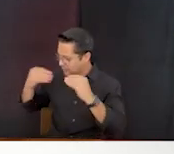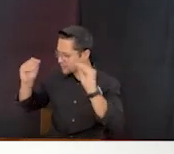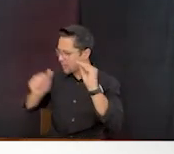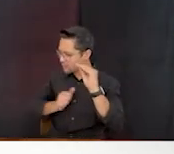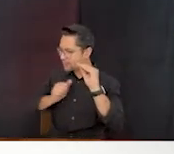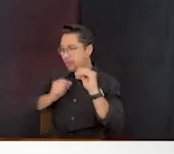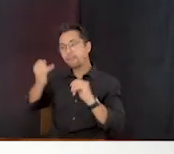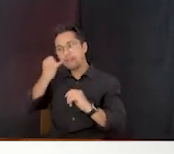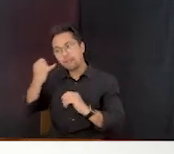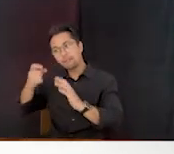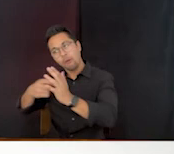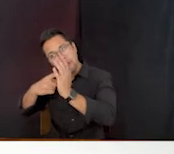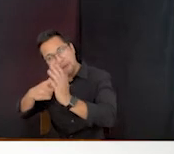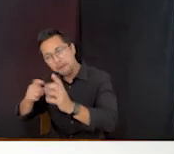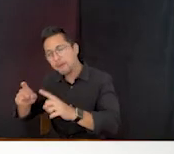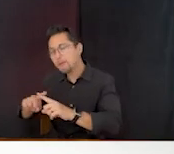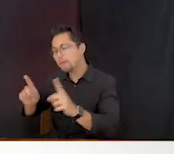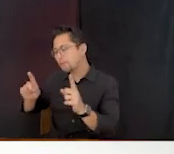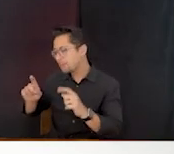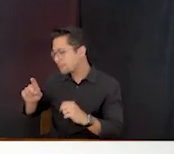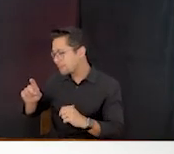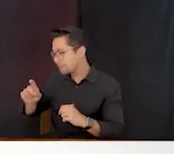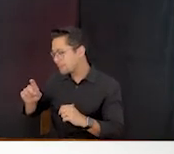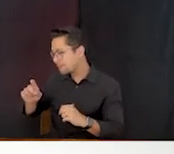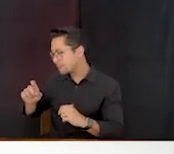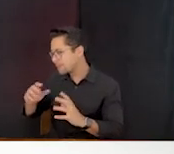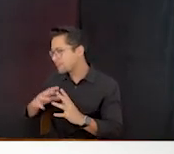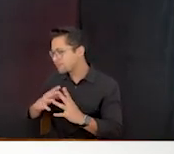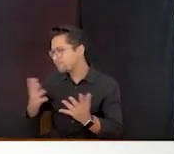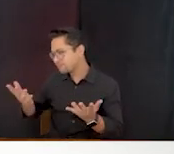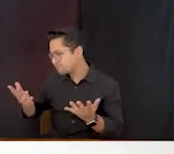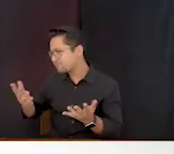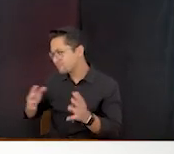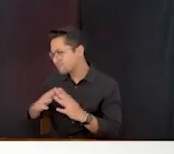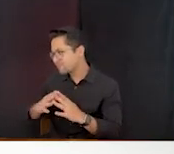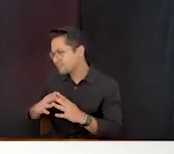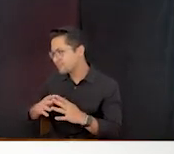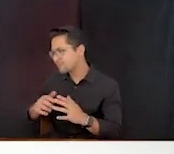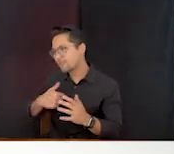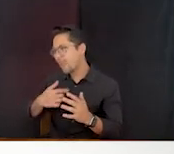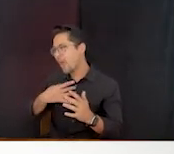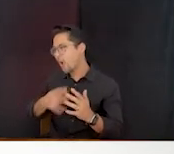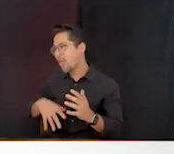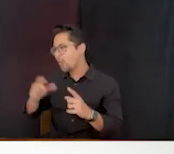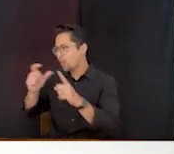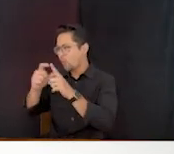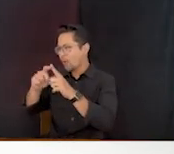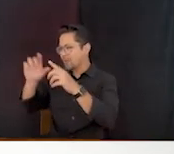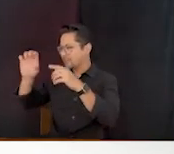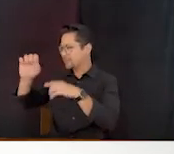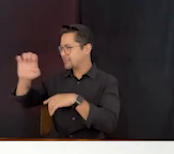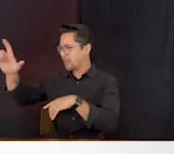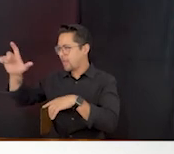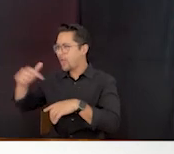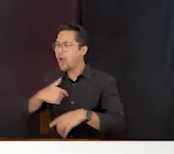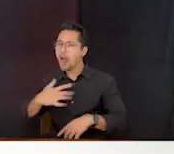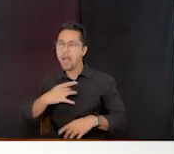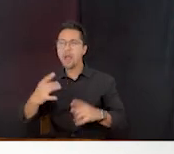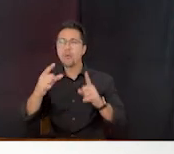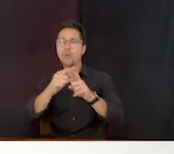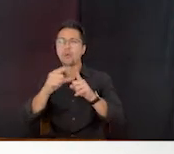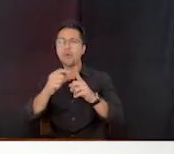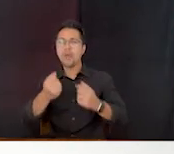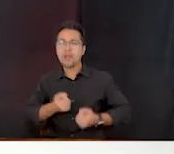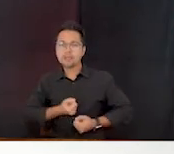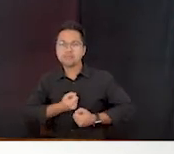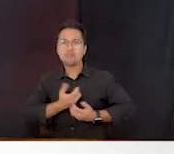have to, and when it's required for me to do so. I don't like the word sell. I like the word more express. That's good.